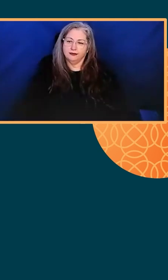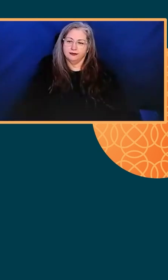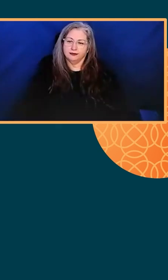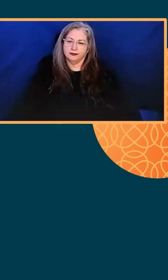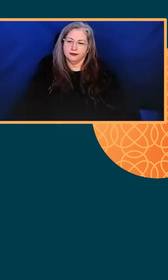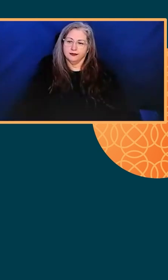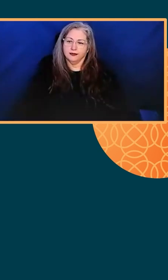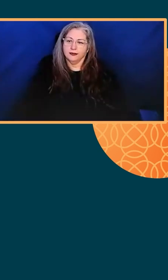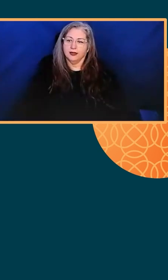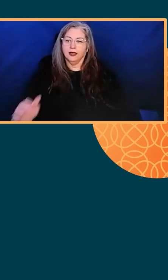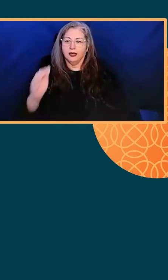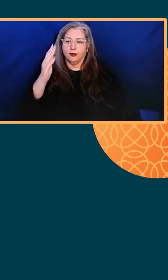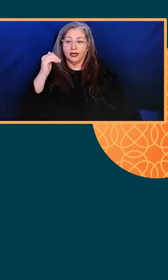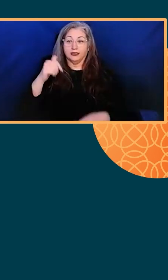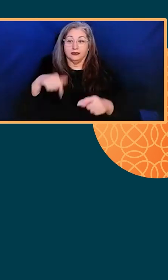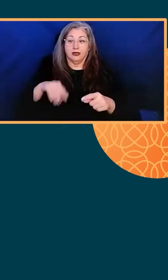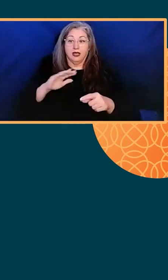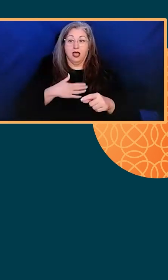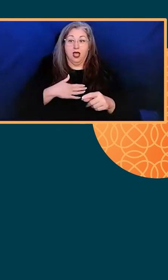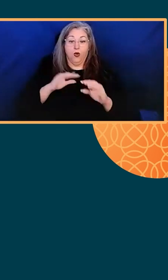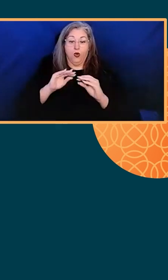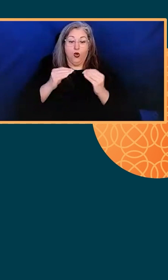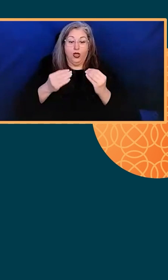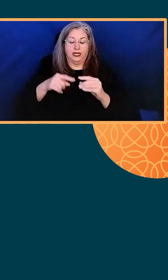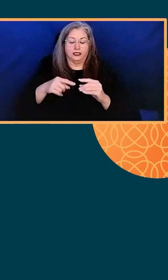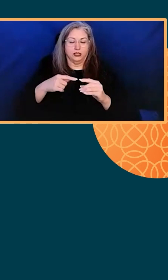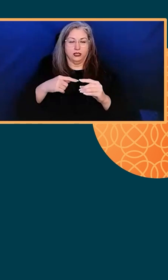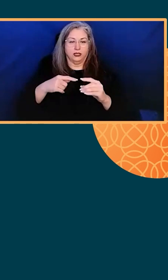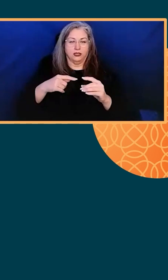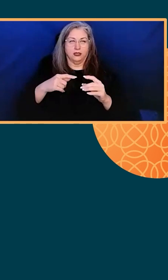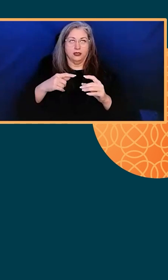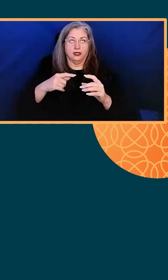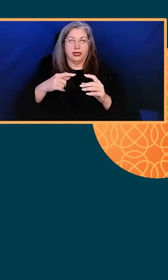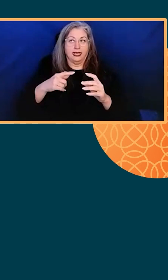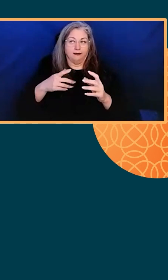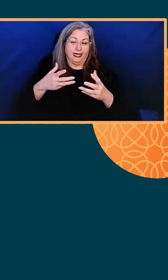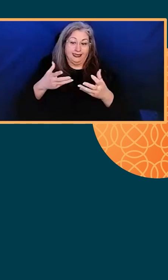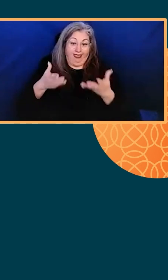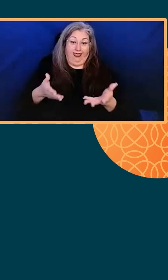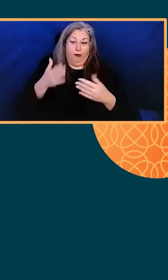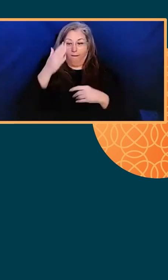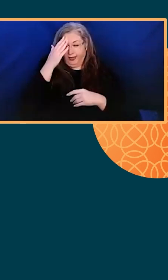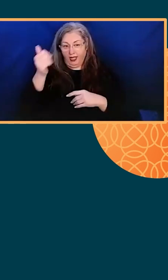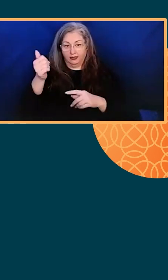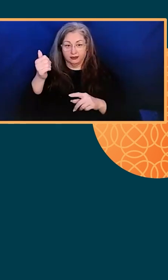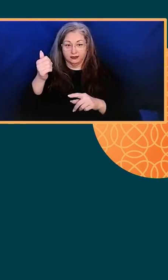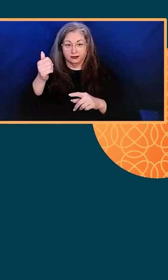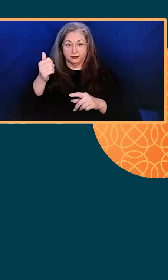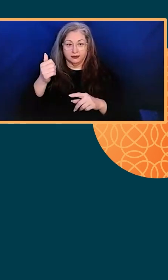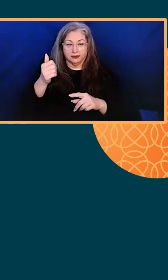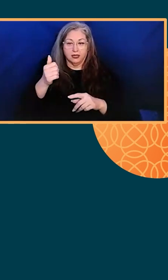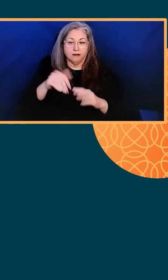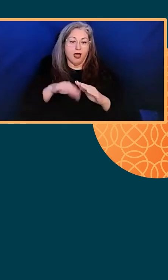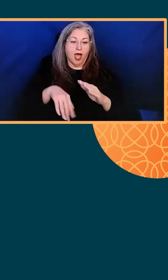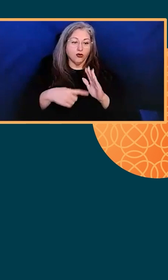because our organization is set so that, or exists because